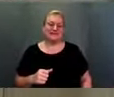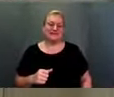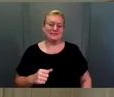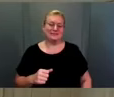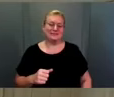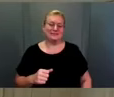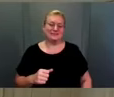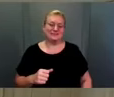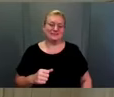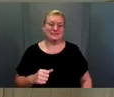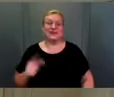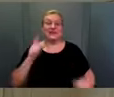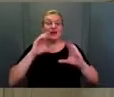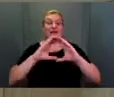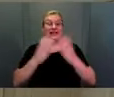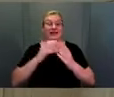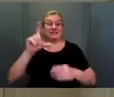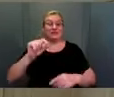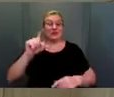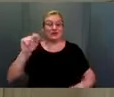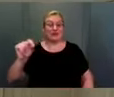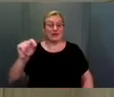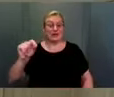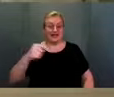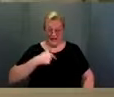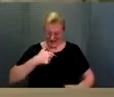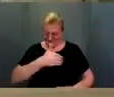Part of the class of 2020, baby.